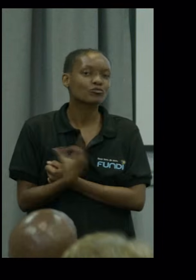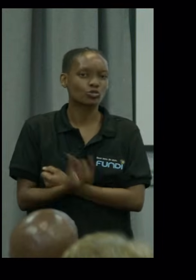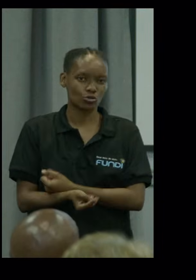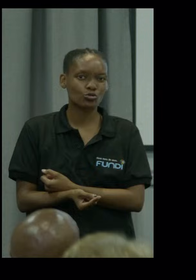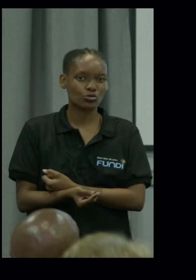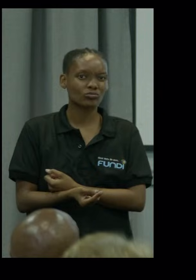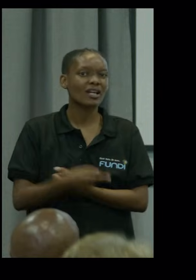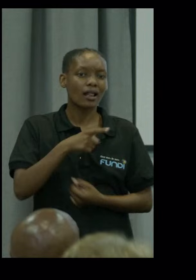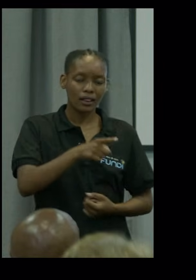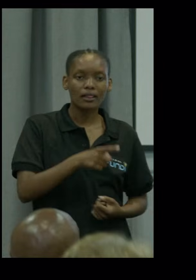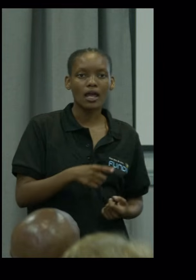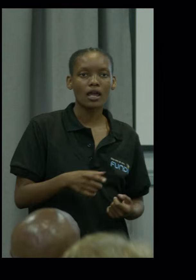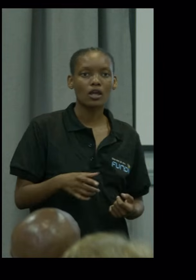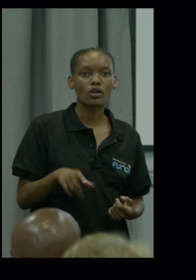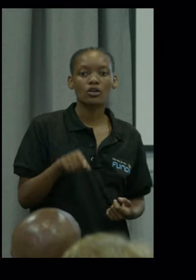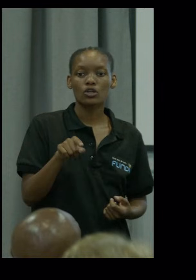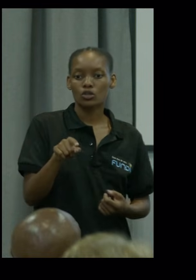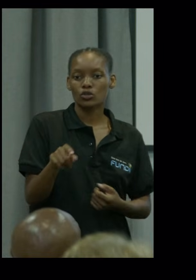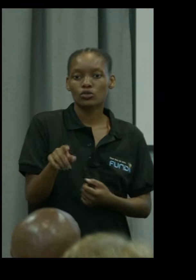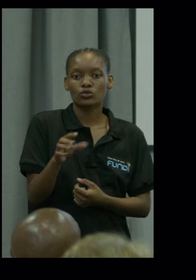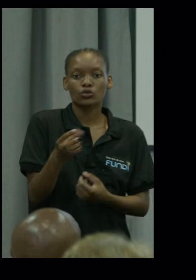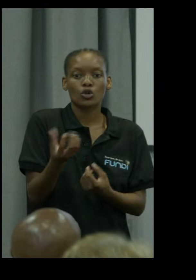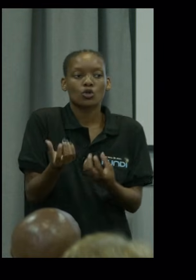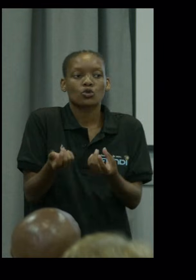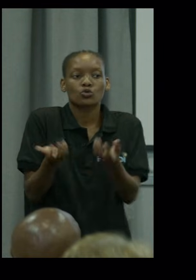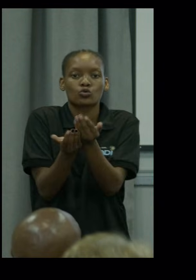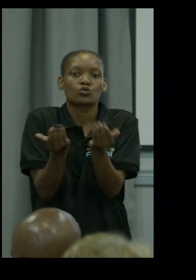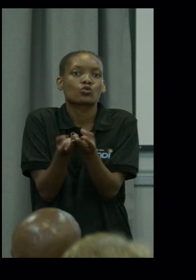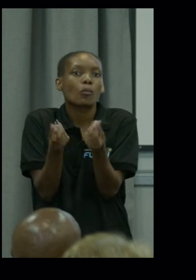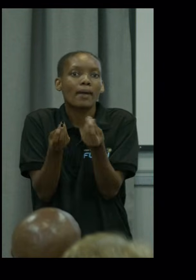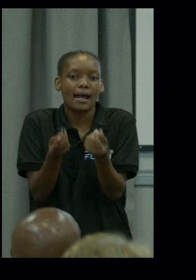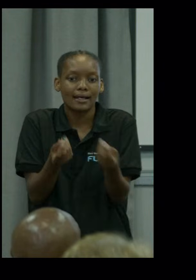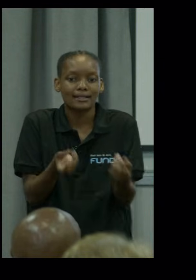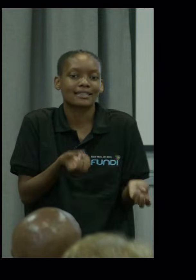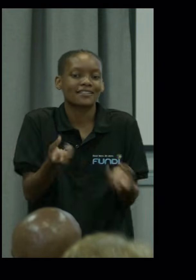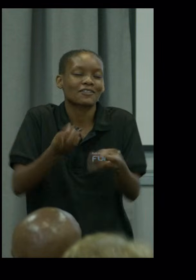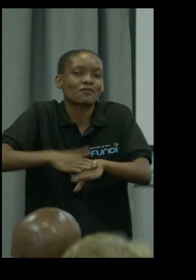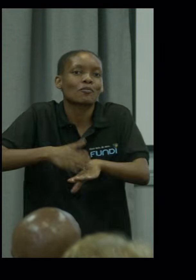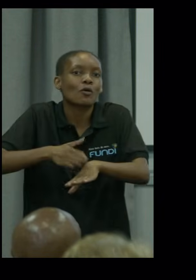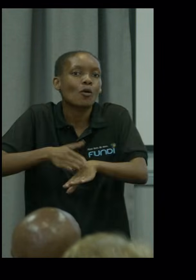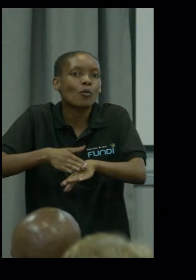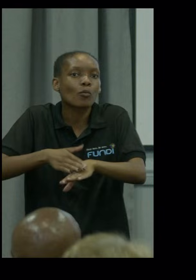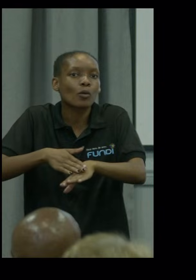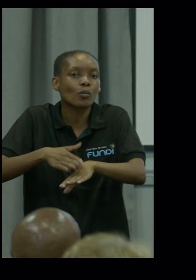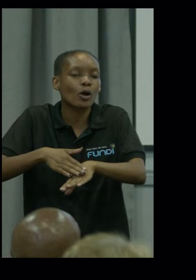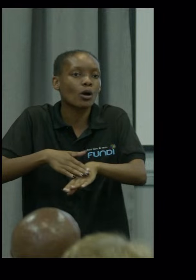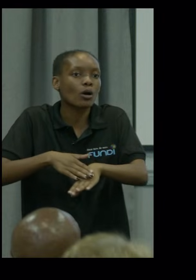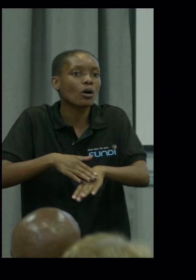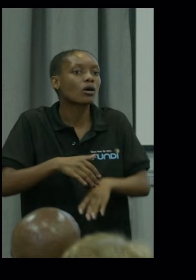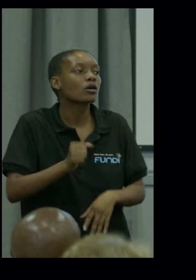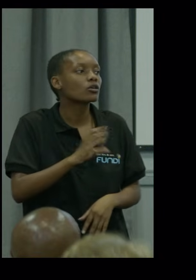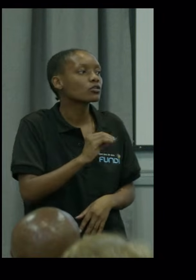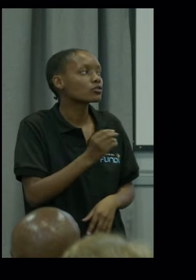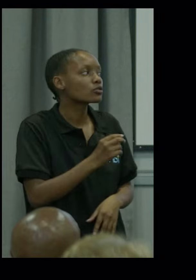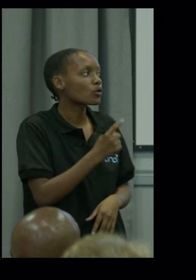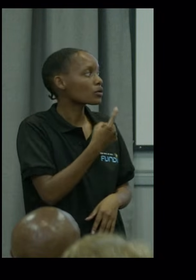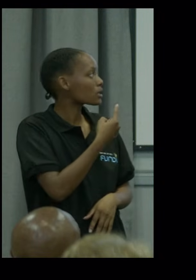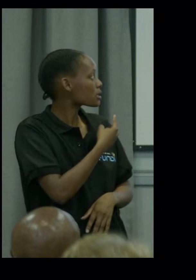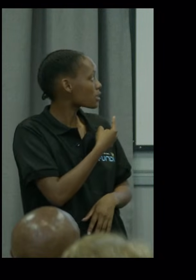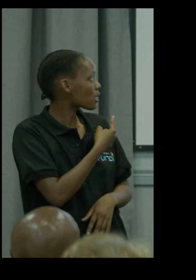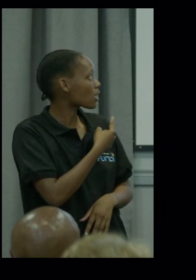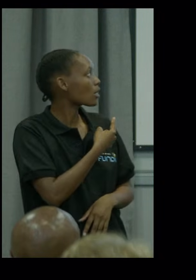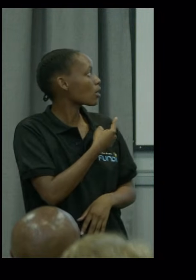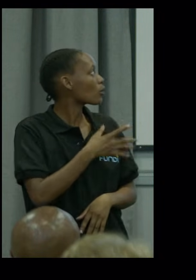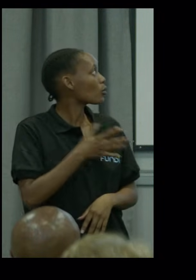more generous to quintile 5 schools than to other schools, right? So this is the scenario that we would probably want to try and